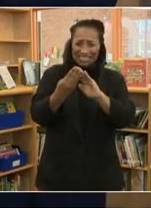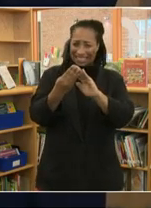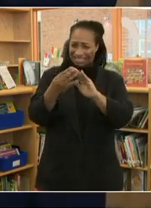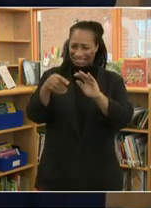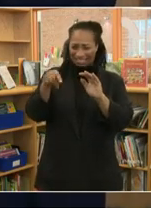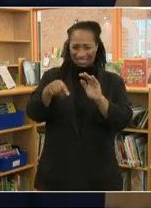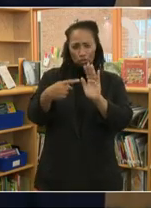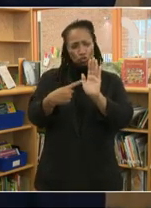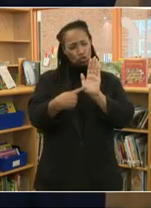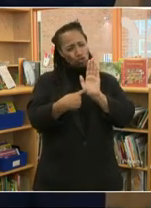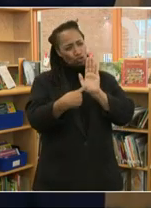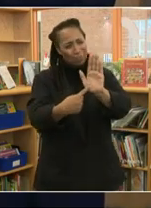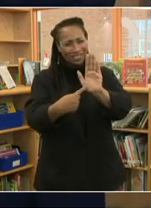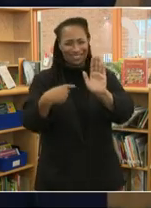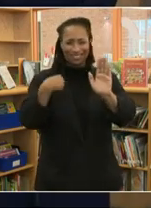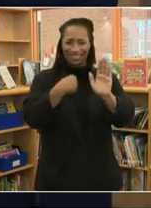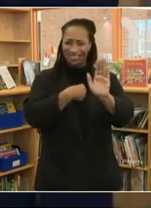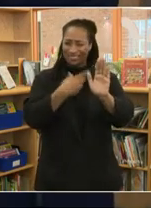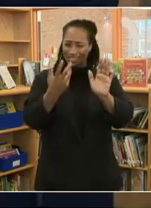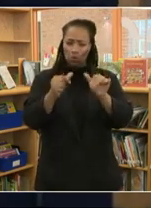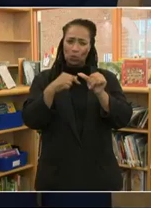this celebration and in this moment.